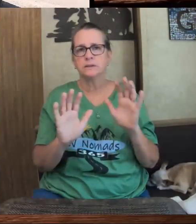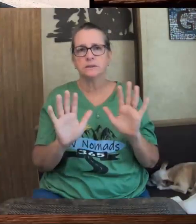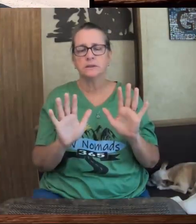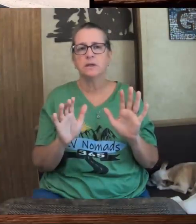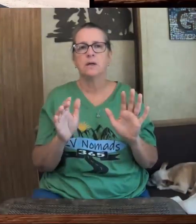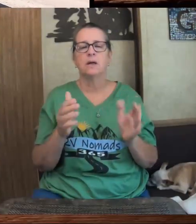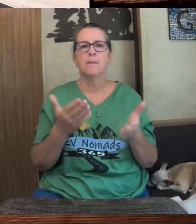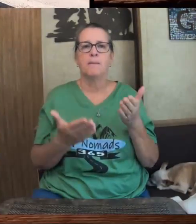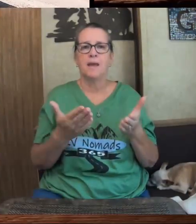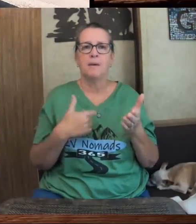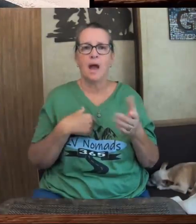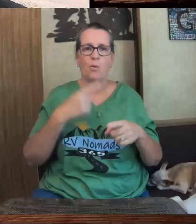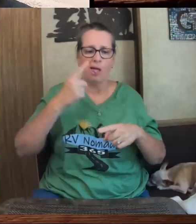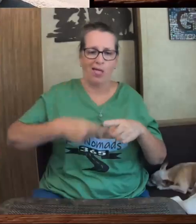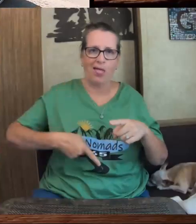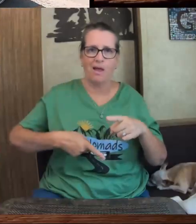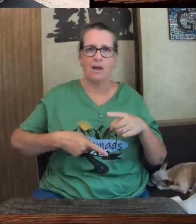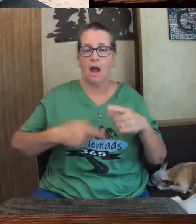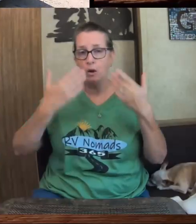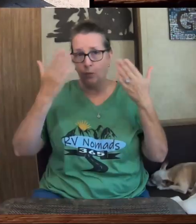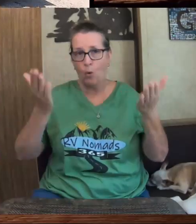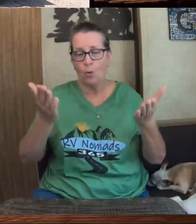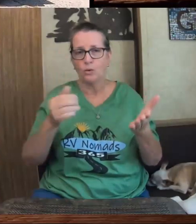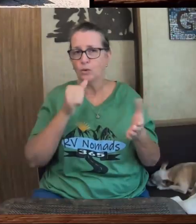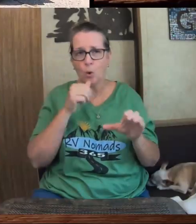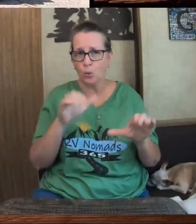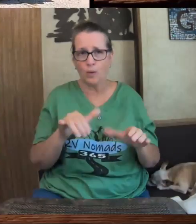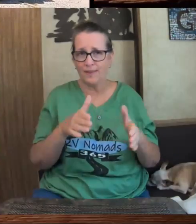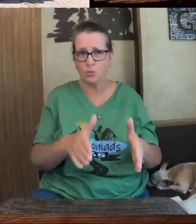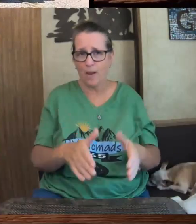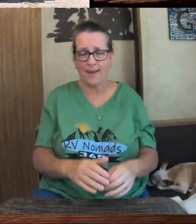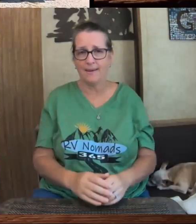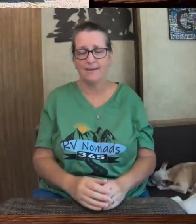do. Maybe I'll lose a finger right here. Don't do it this way.